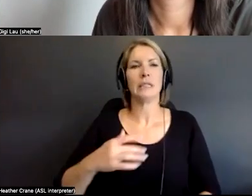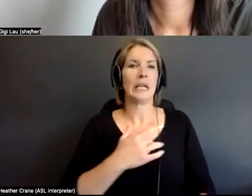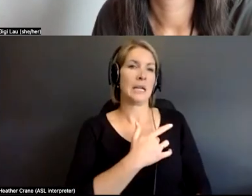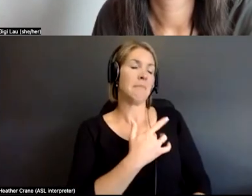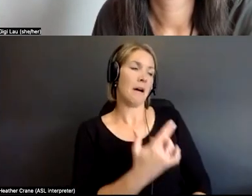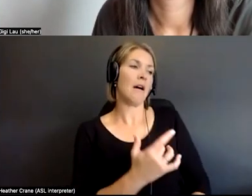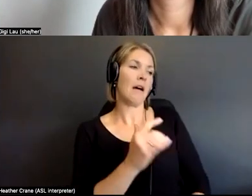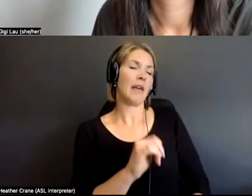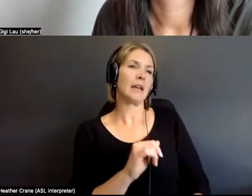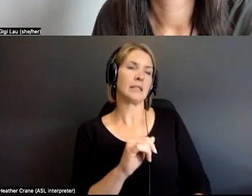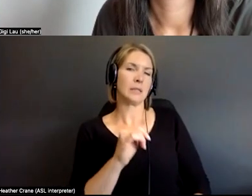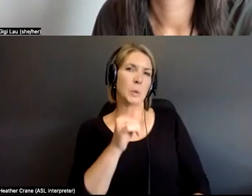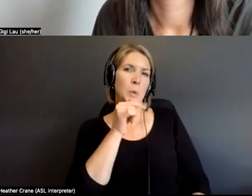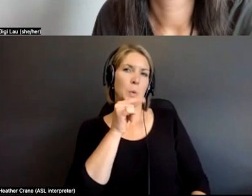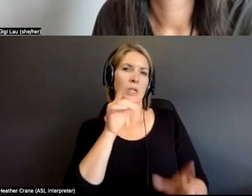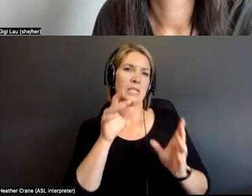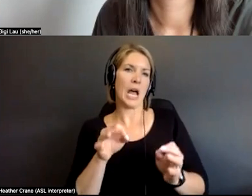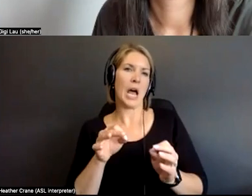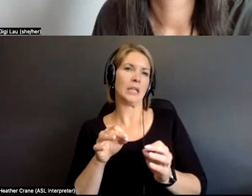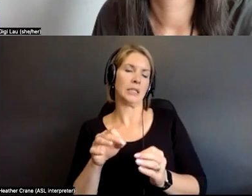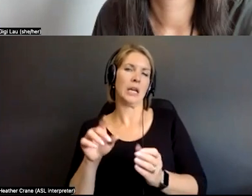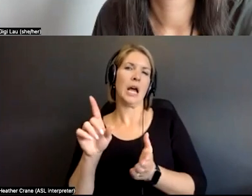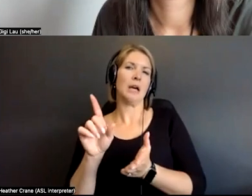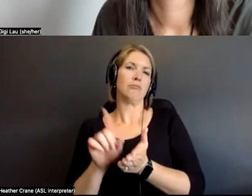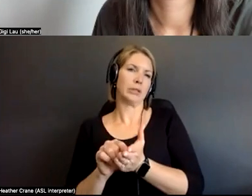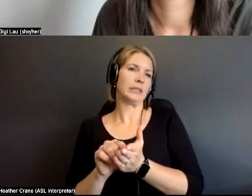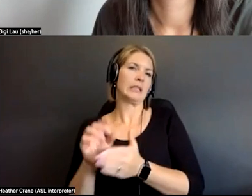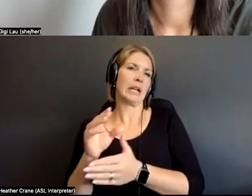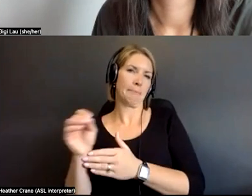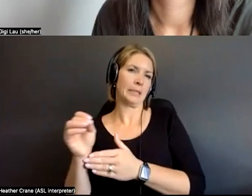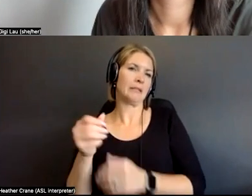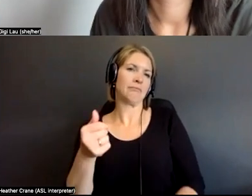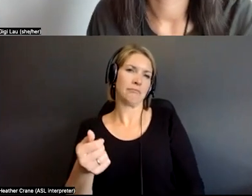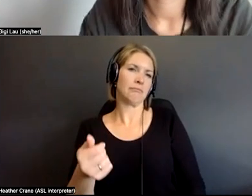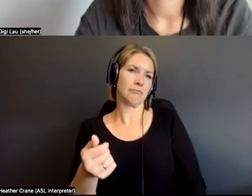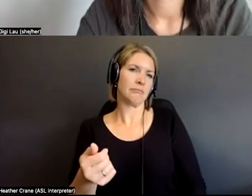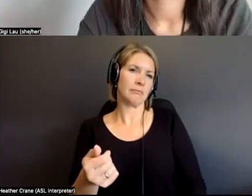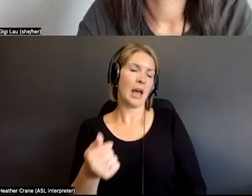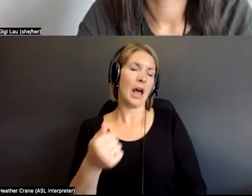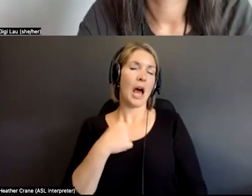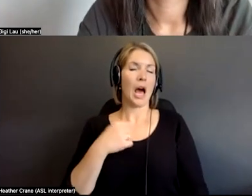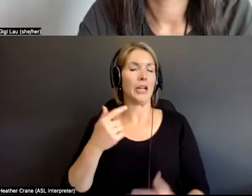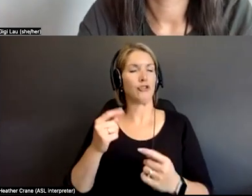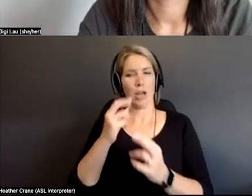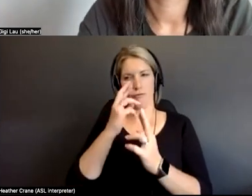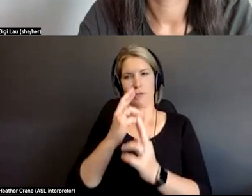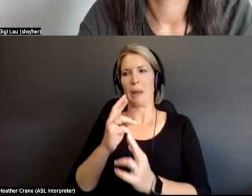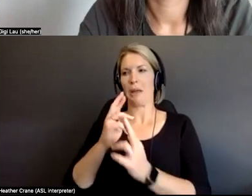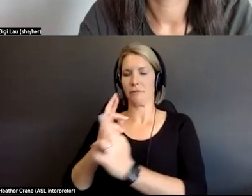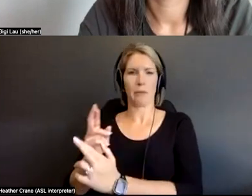really. I try to respect whatever process is in place at whichever client I'm working